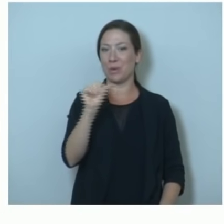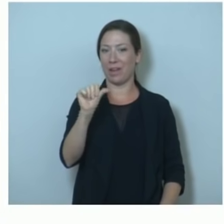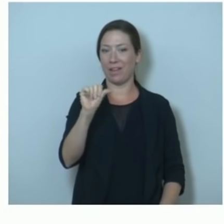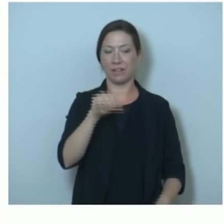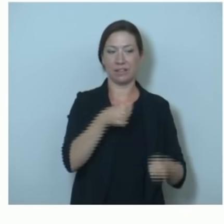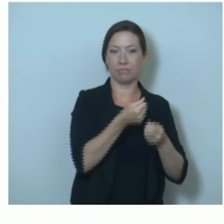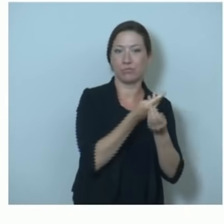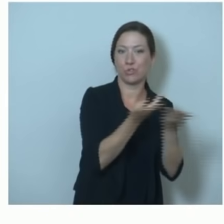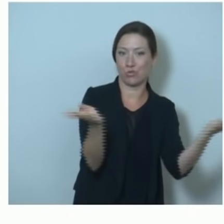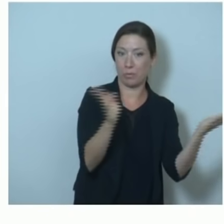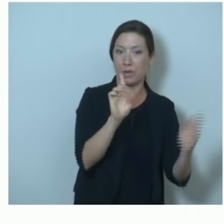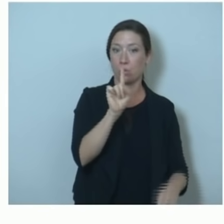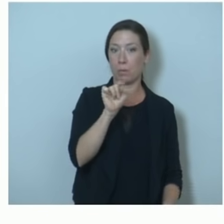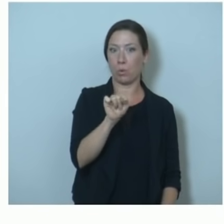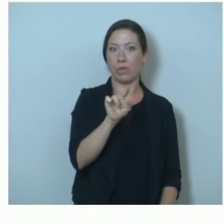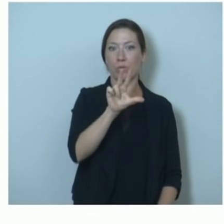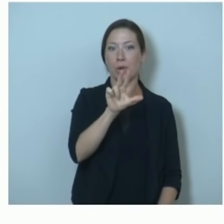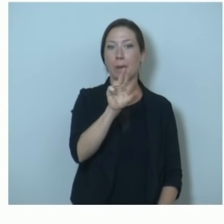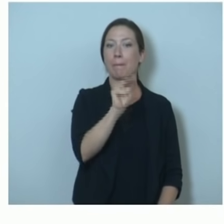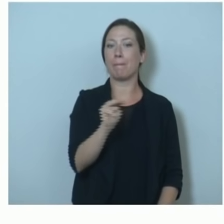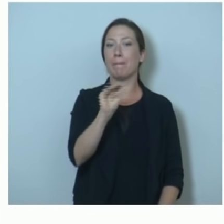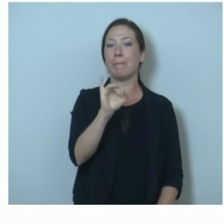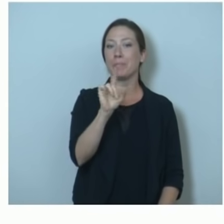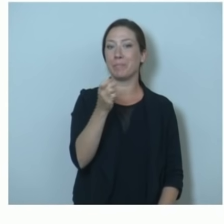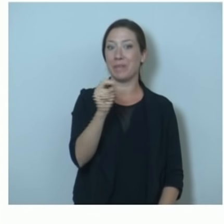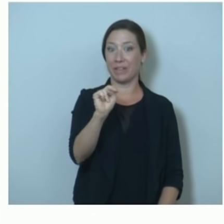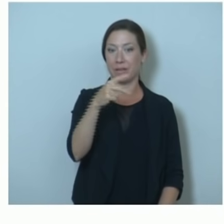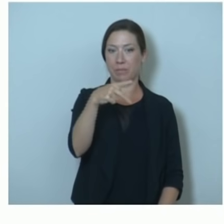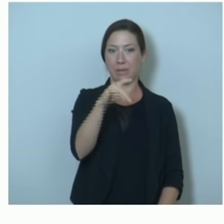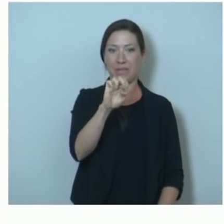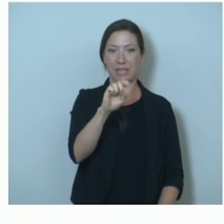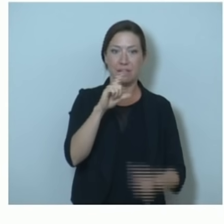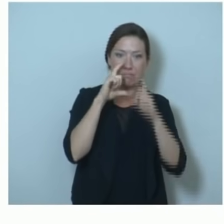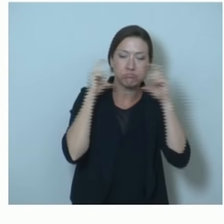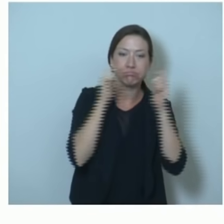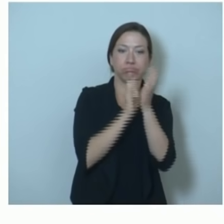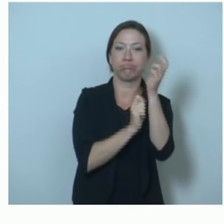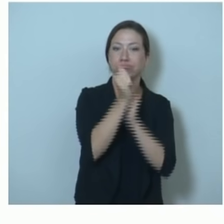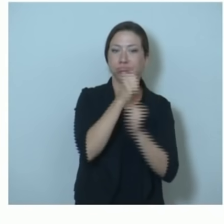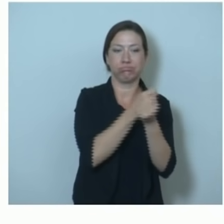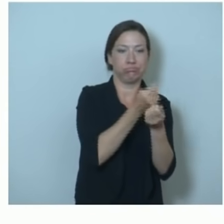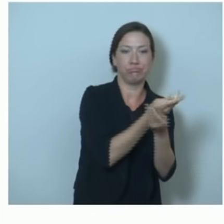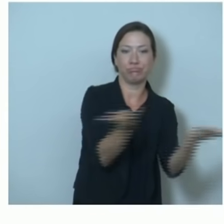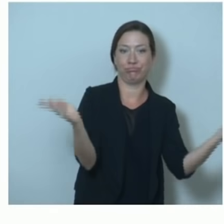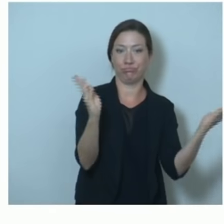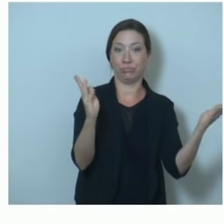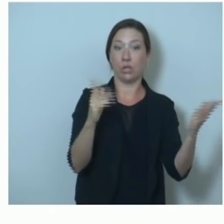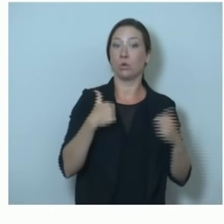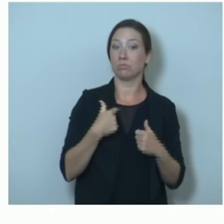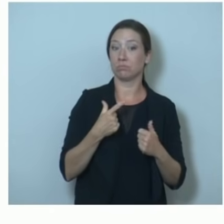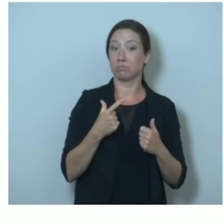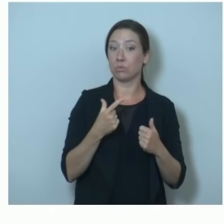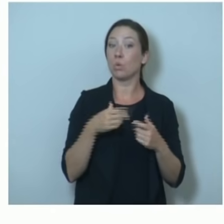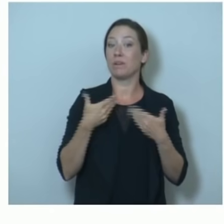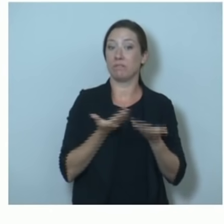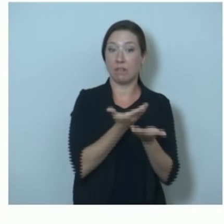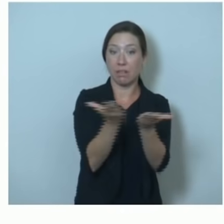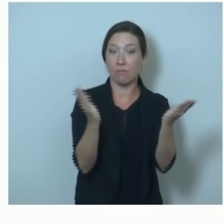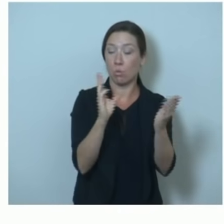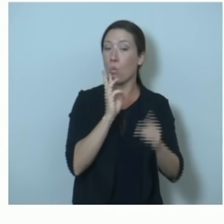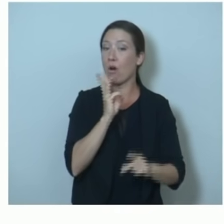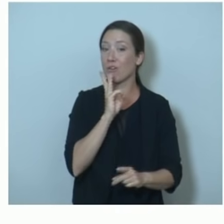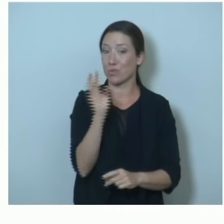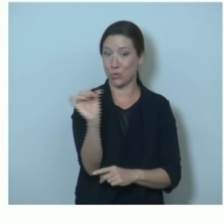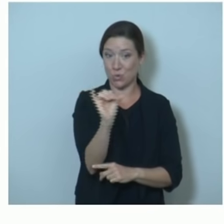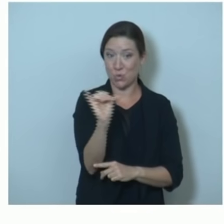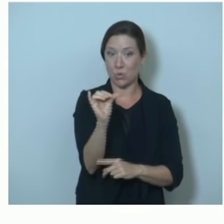protective equipment. We've delivered tanked water all over the state, and one of the things that we want to do is make sure that our fellow New Mexicans are safe. So what